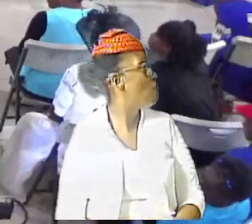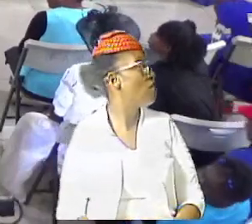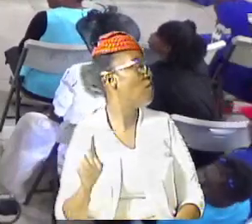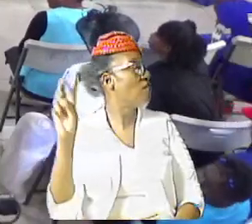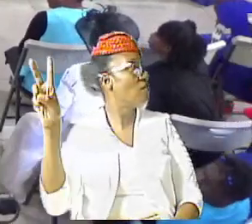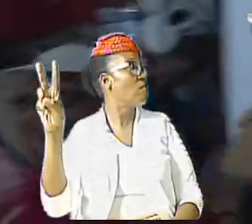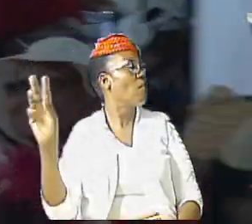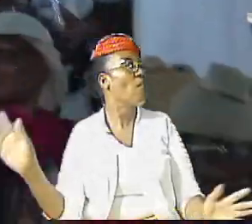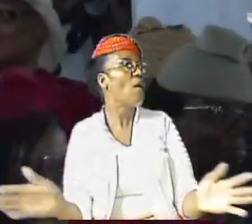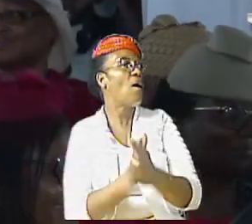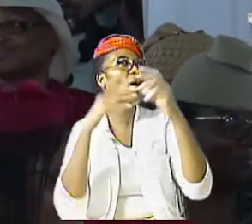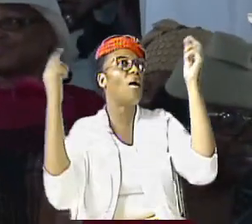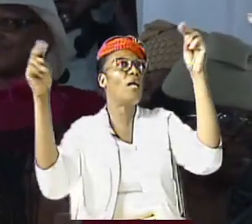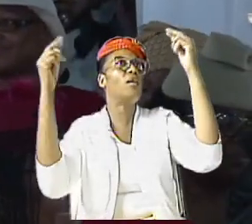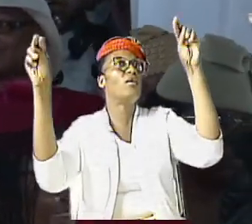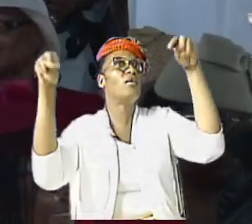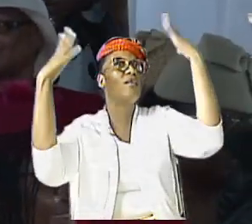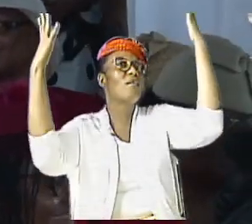One, two.